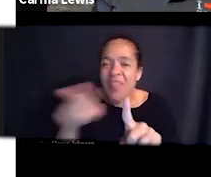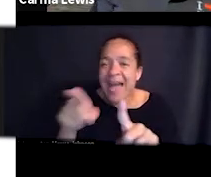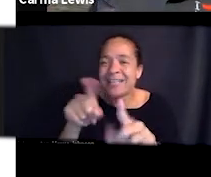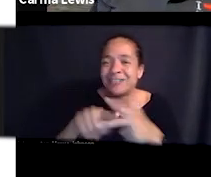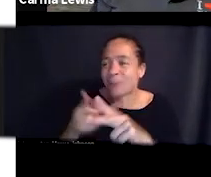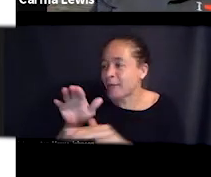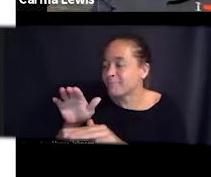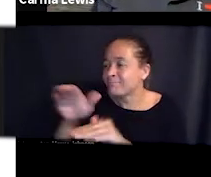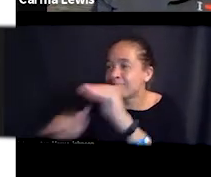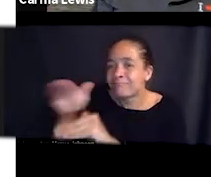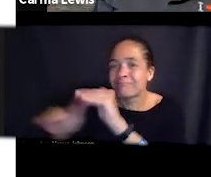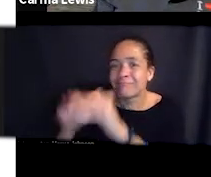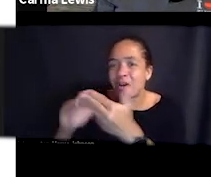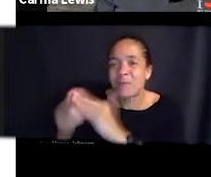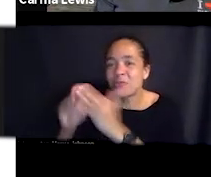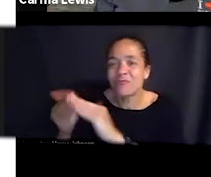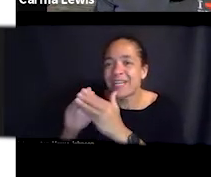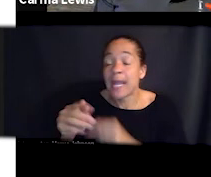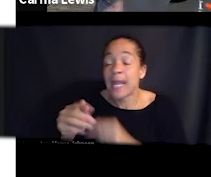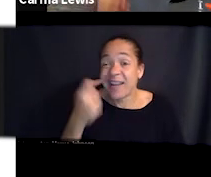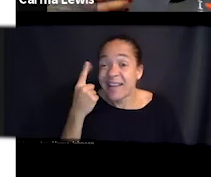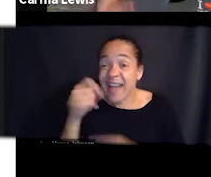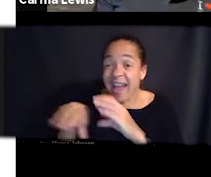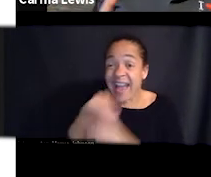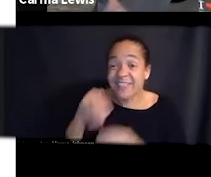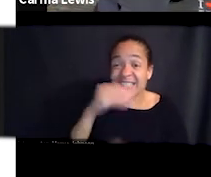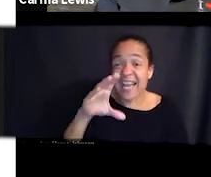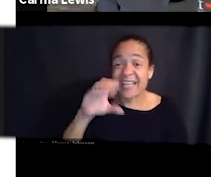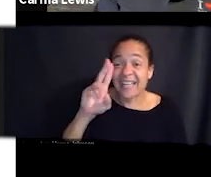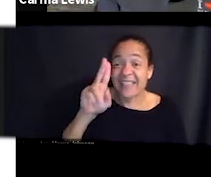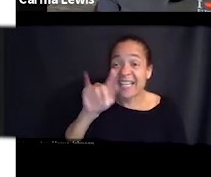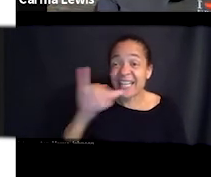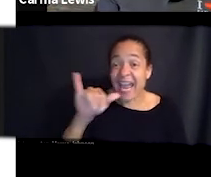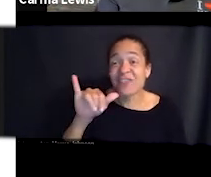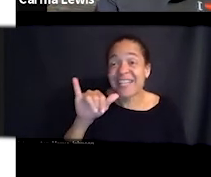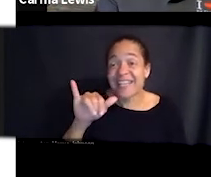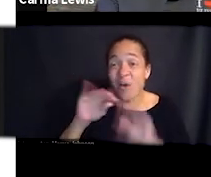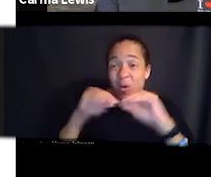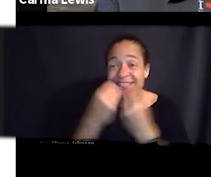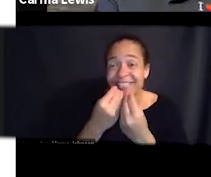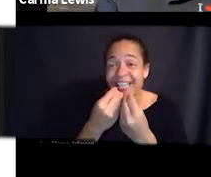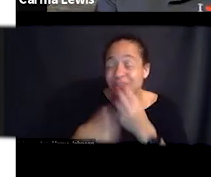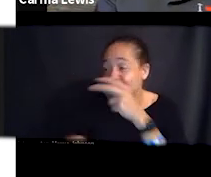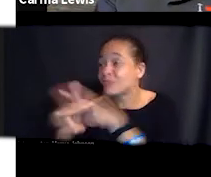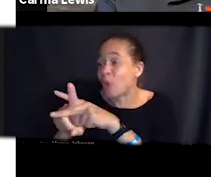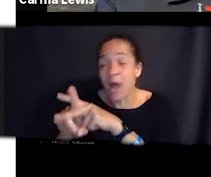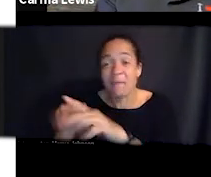they're coming from outside the county also. So that is, it's a beautiful